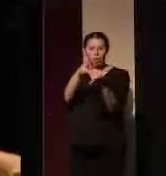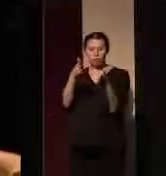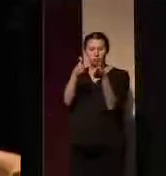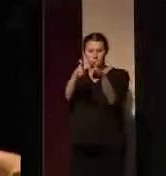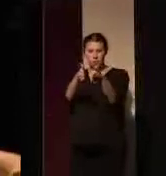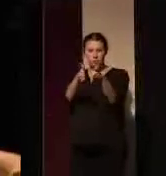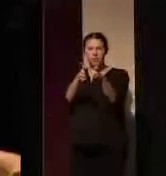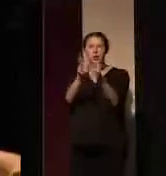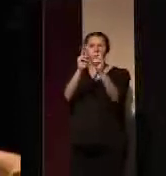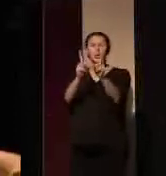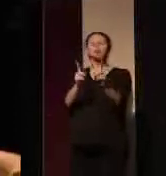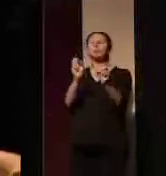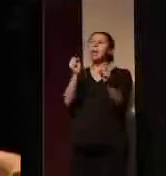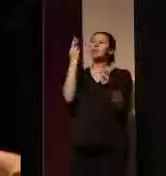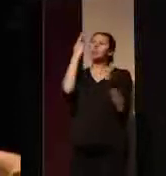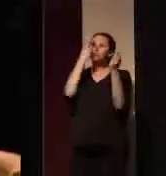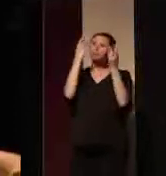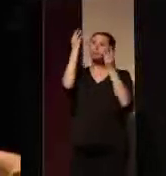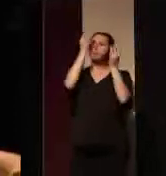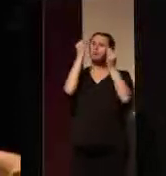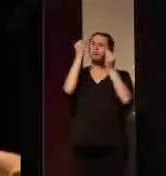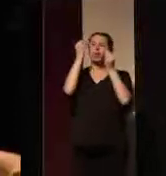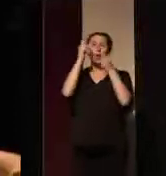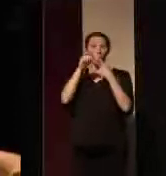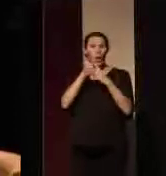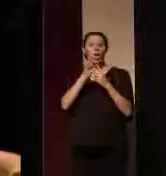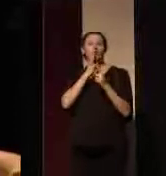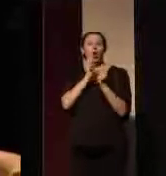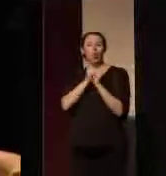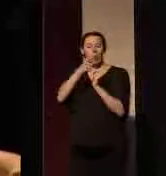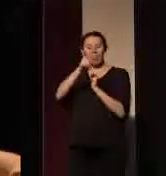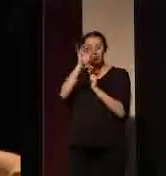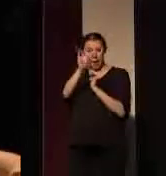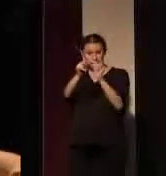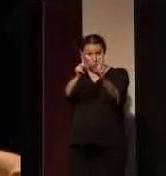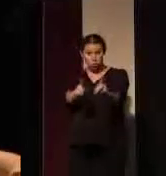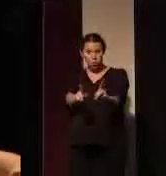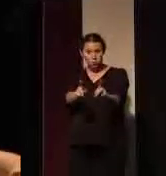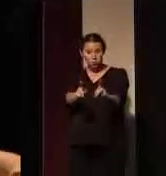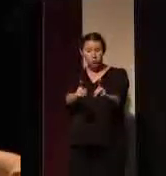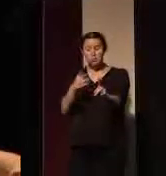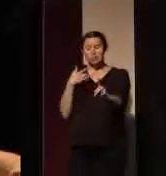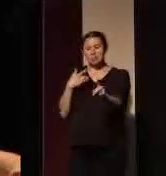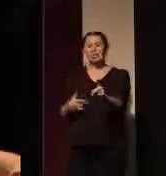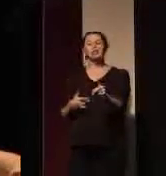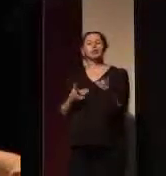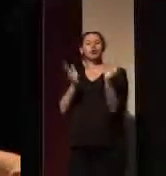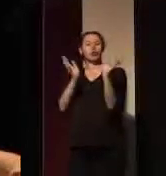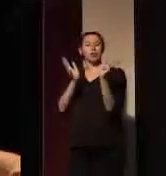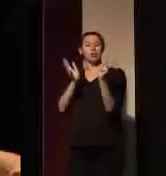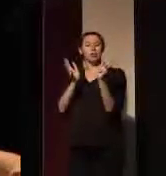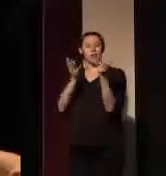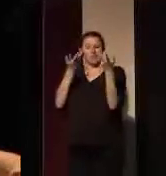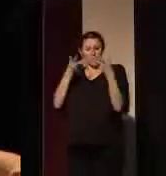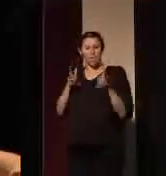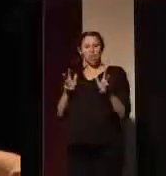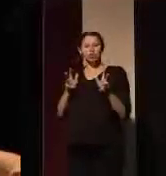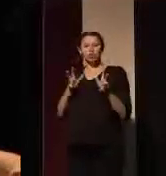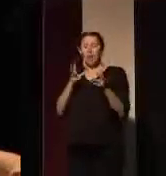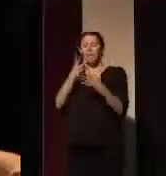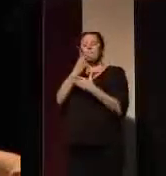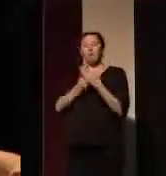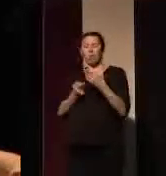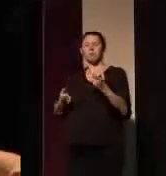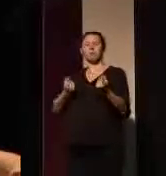I talk to that individual, we always seem to be able to walk away with an understanding. And so I'm hoping tonight that we have